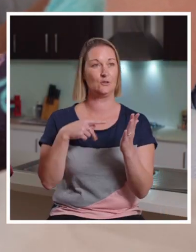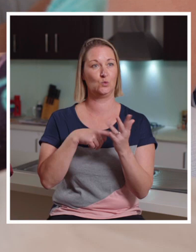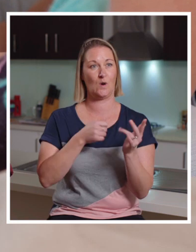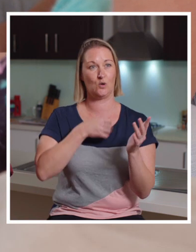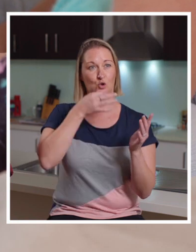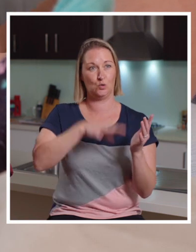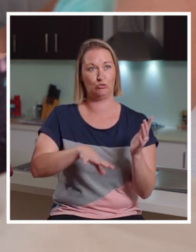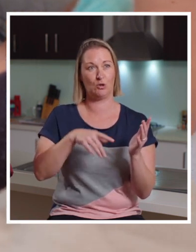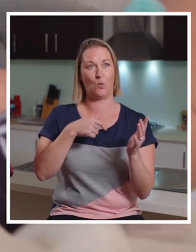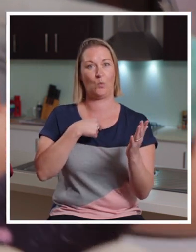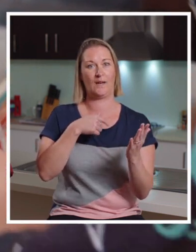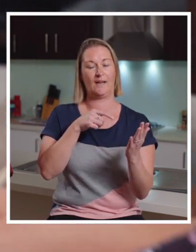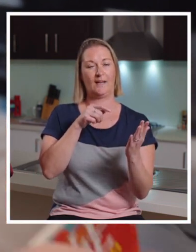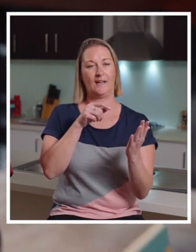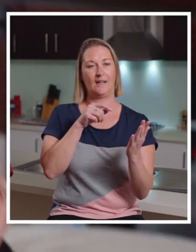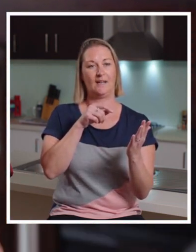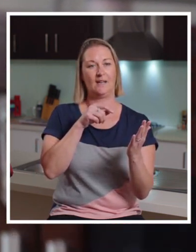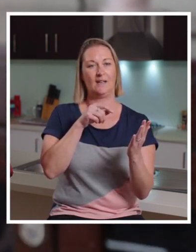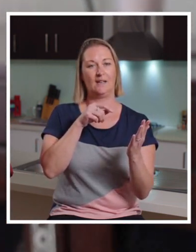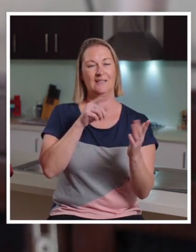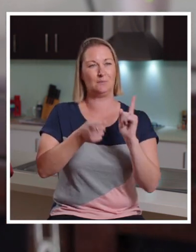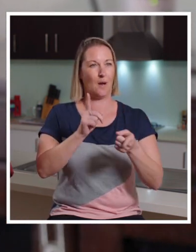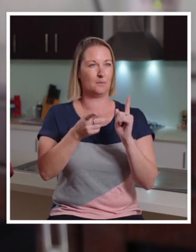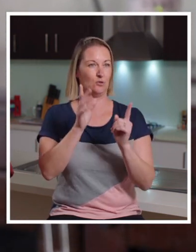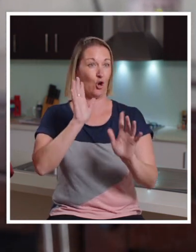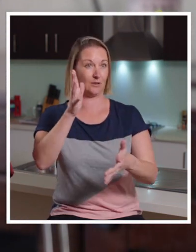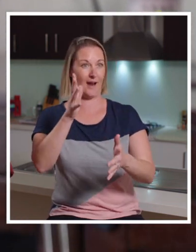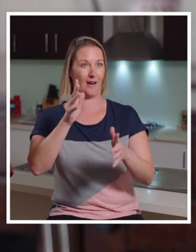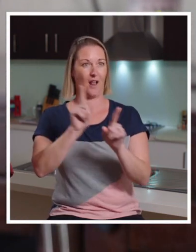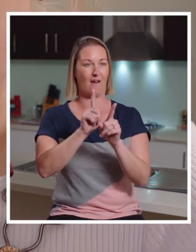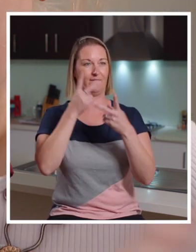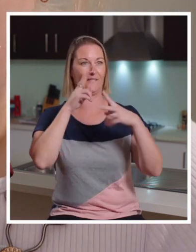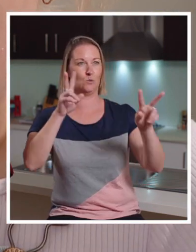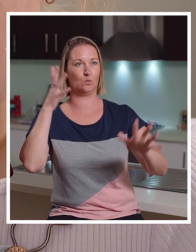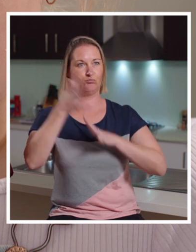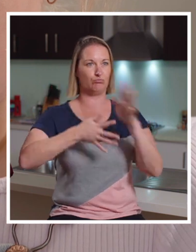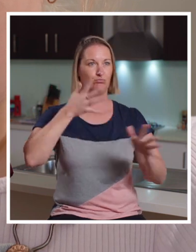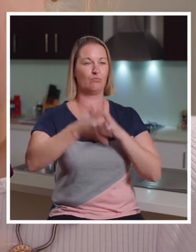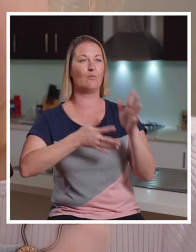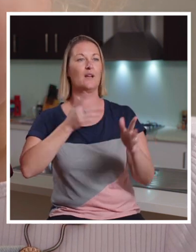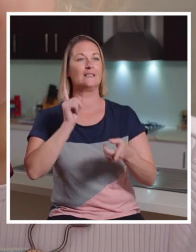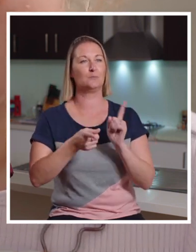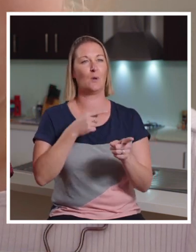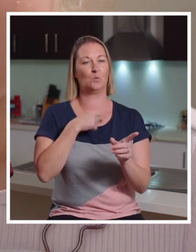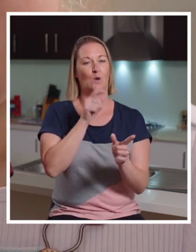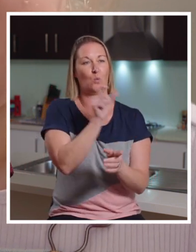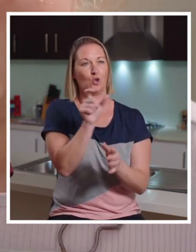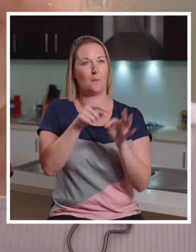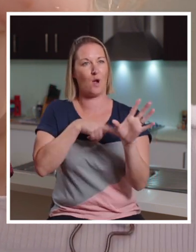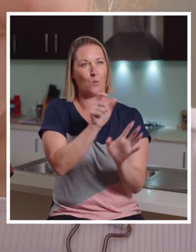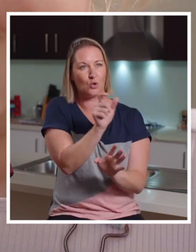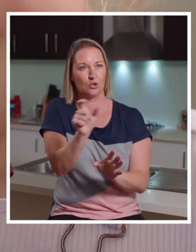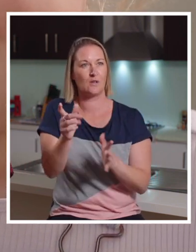Yes, so when we read to our children, we sometimes would be in AUSLAN grammar and syntax, and